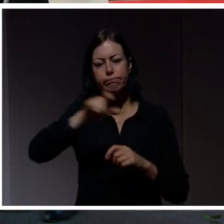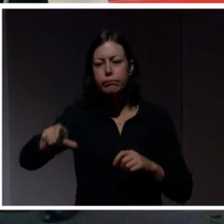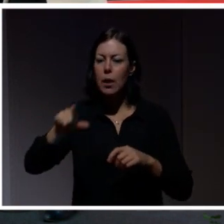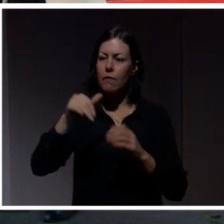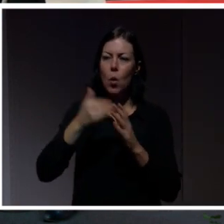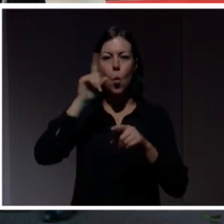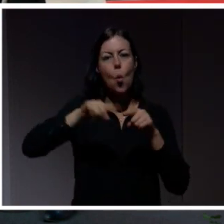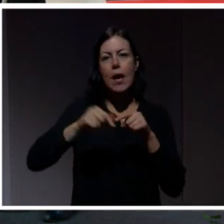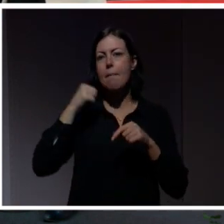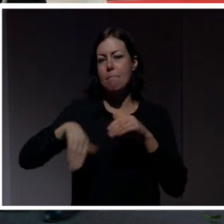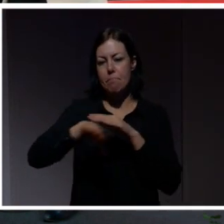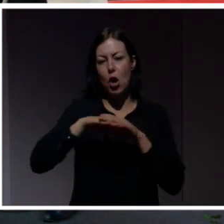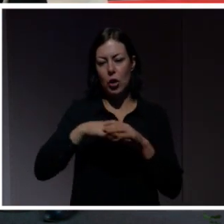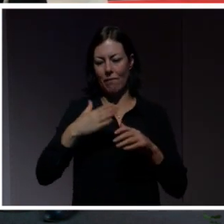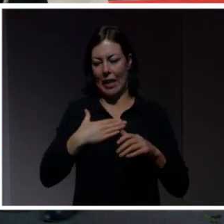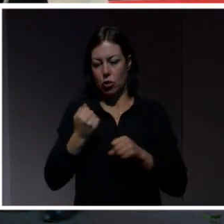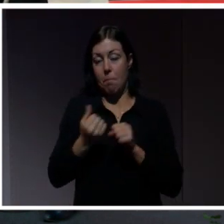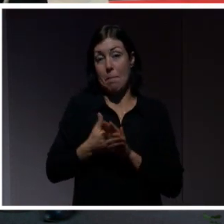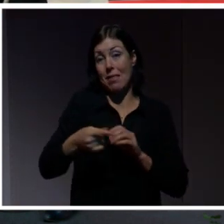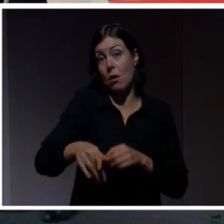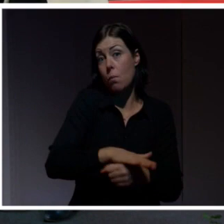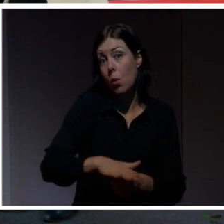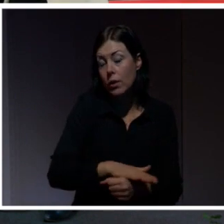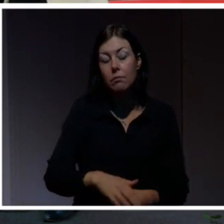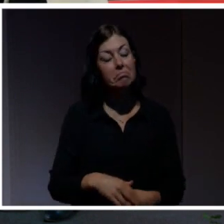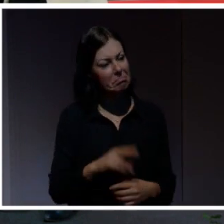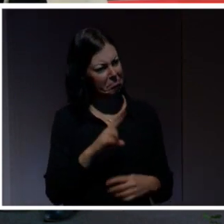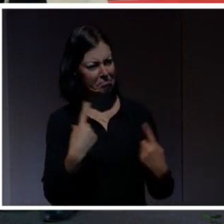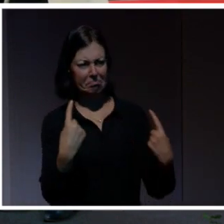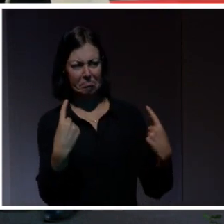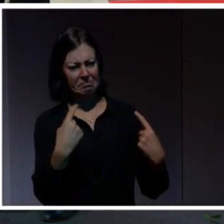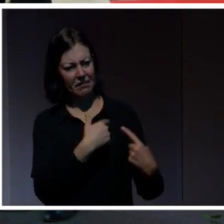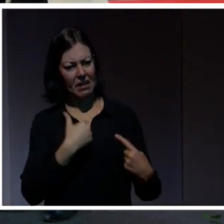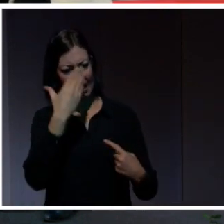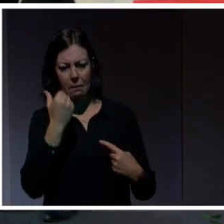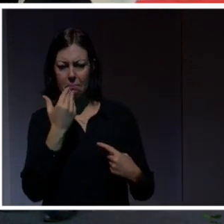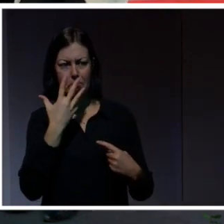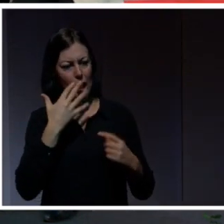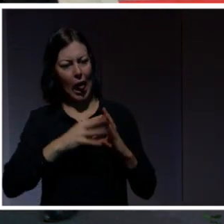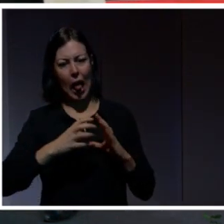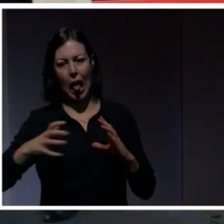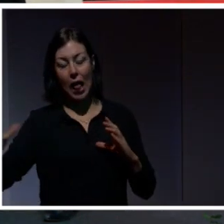field. Yeah, that's fantastic. I think we can't top this advice. We can't talk so anymore. Thank you